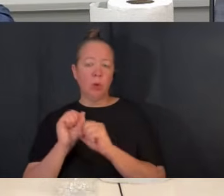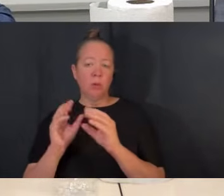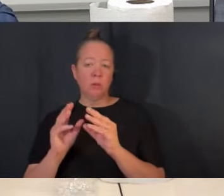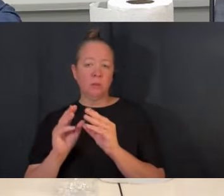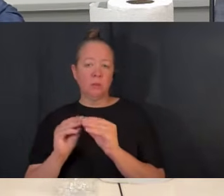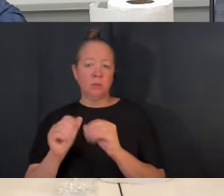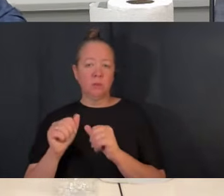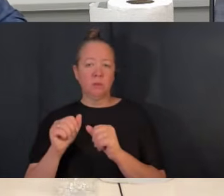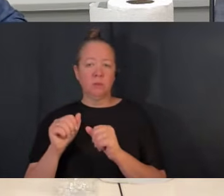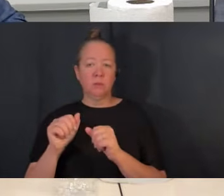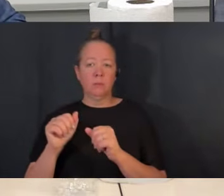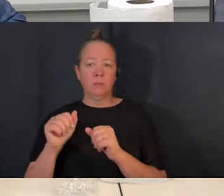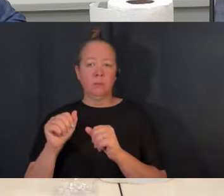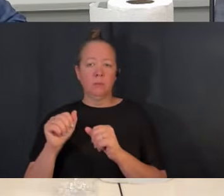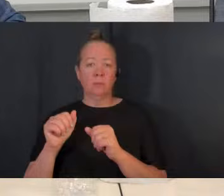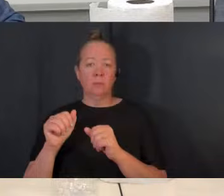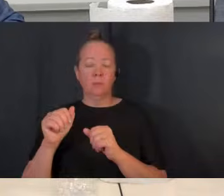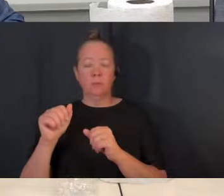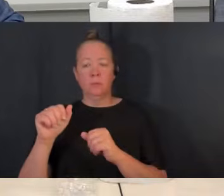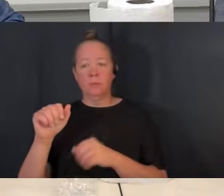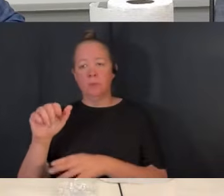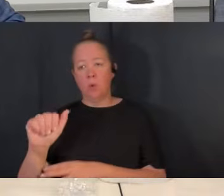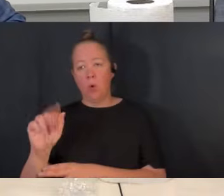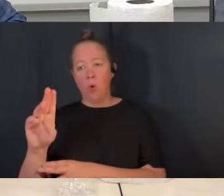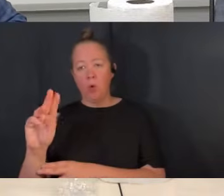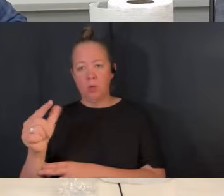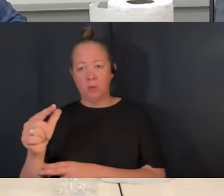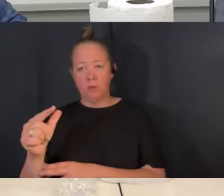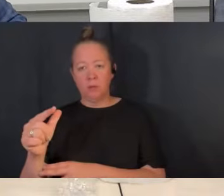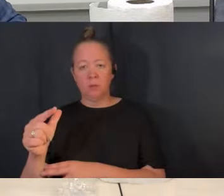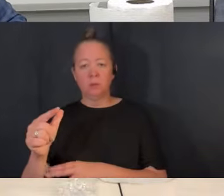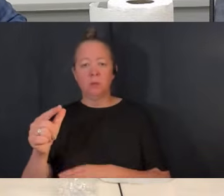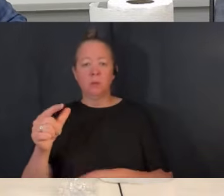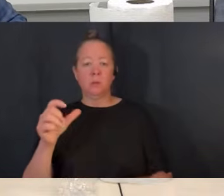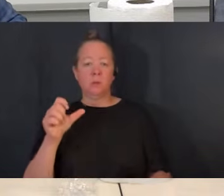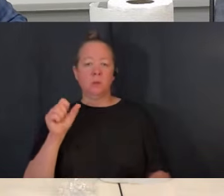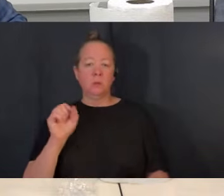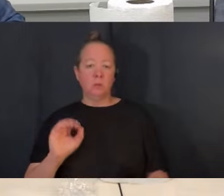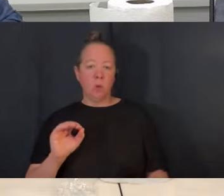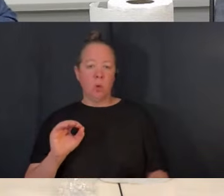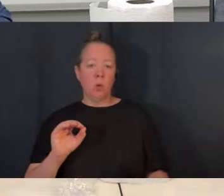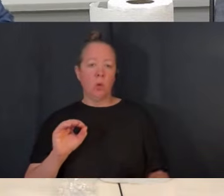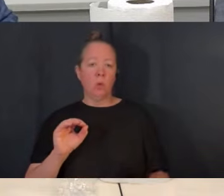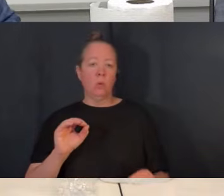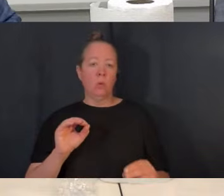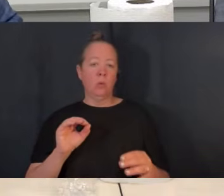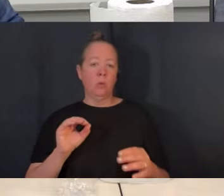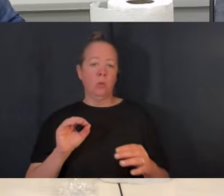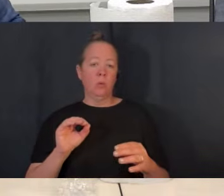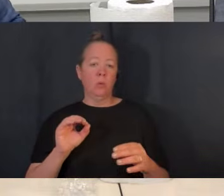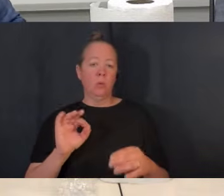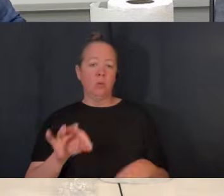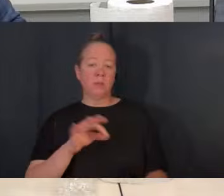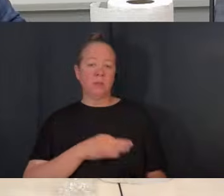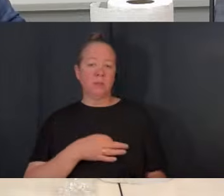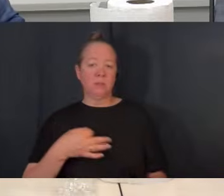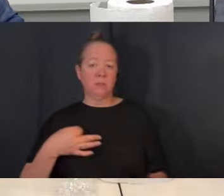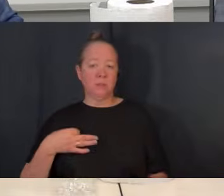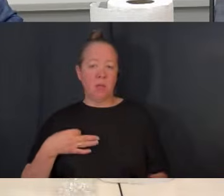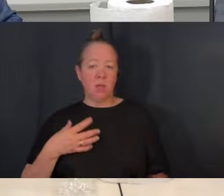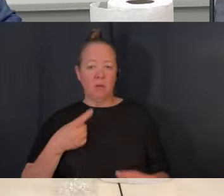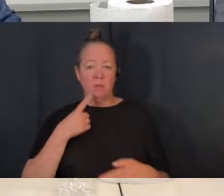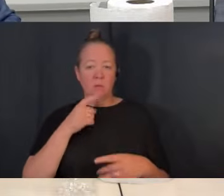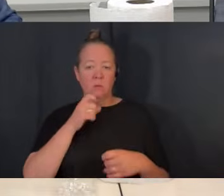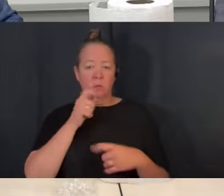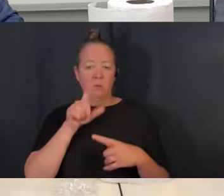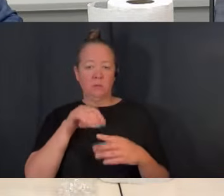for staff not to come in for an actual town meeting for that month.